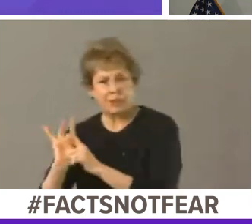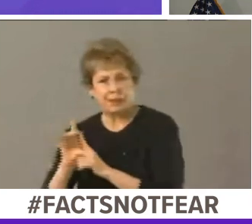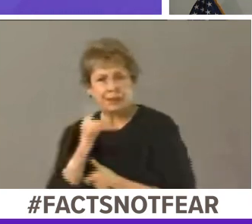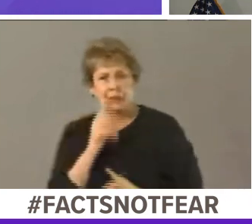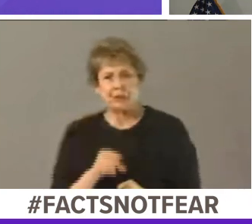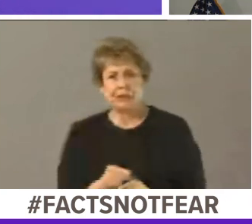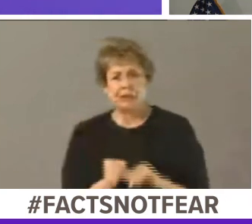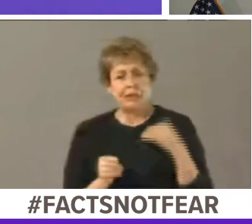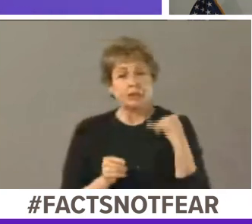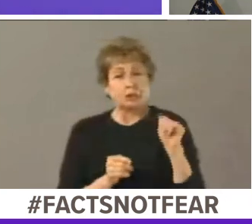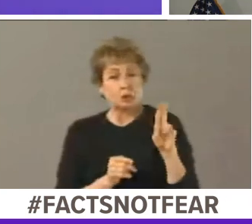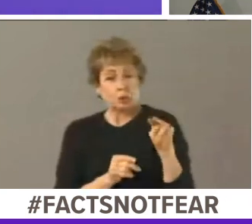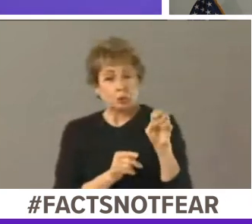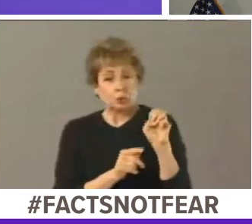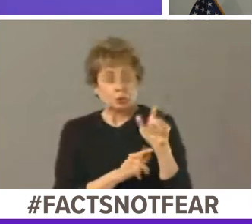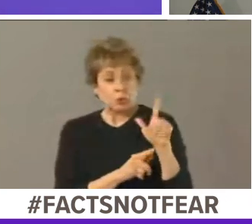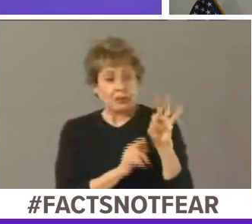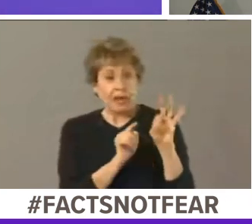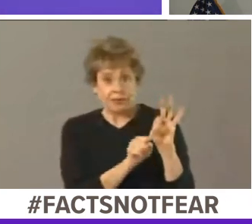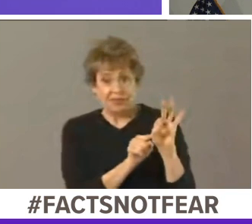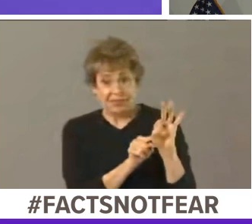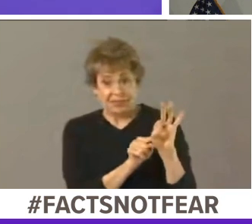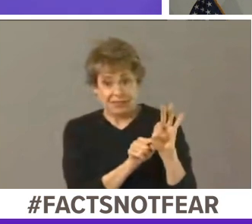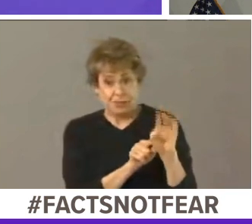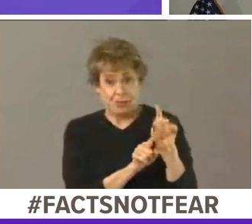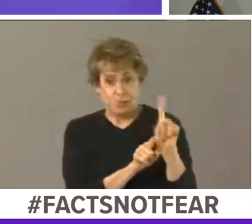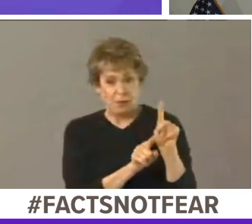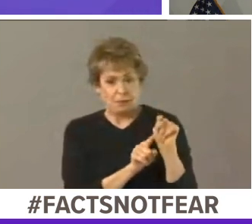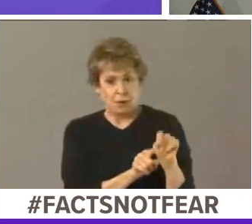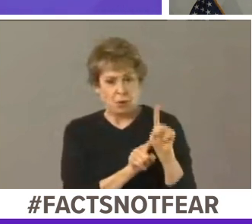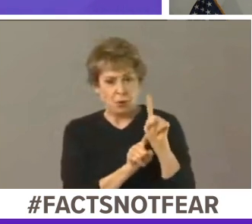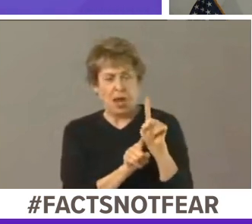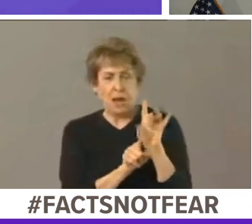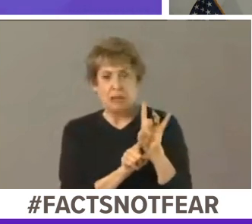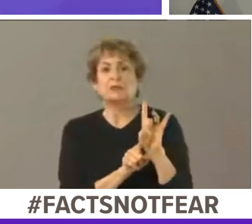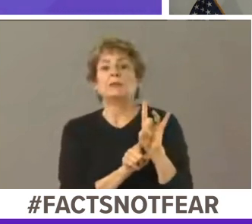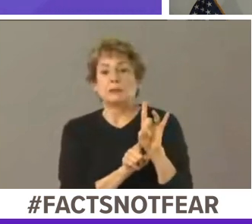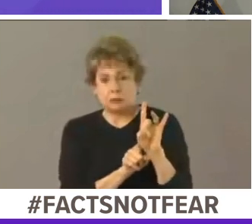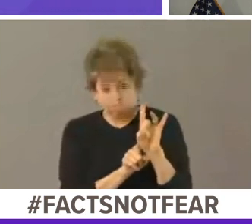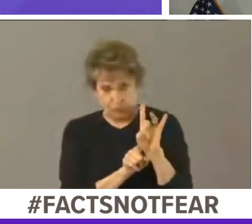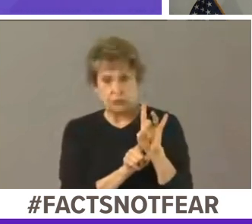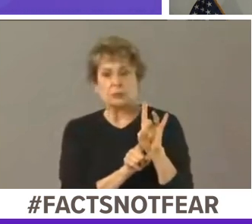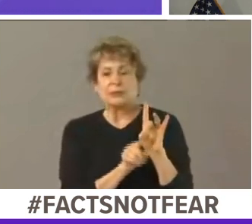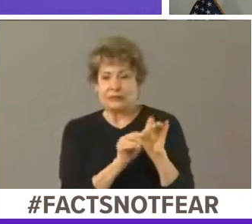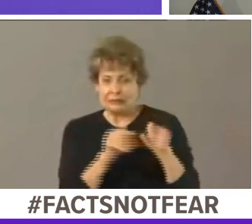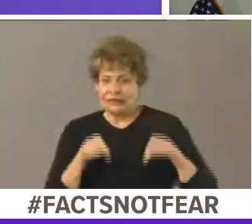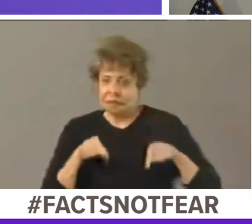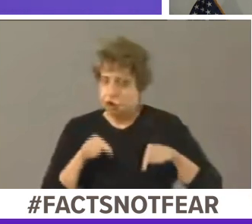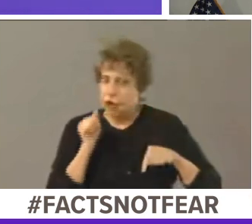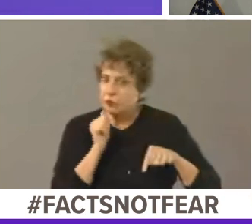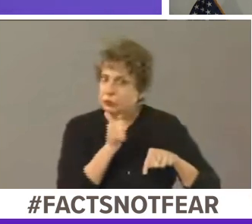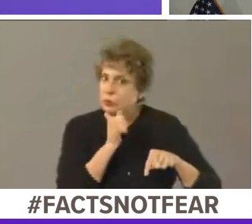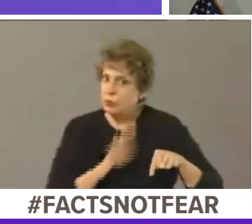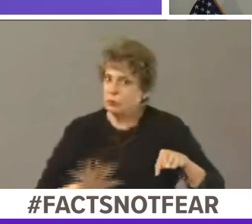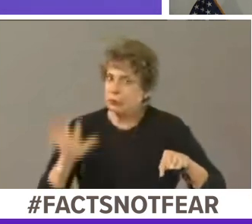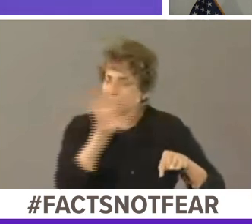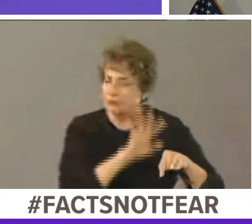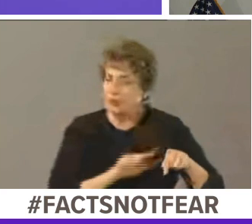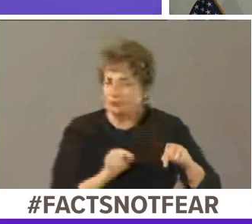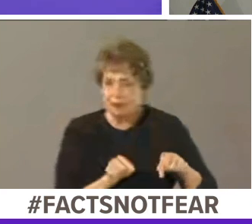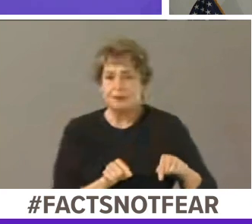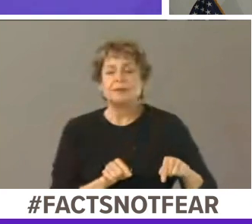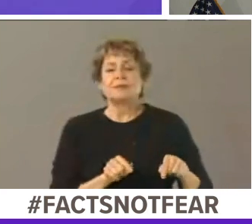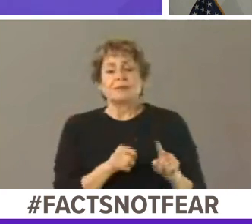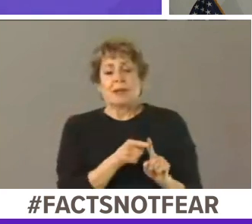1.18 in the state of Arizona. And if you go to the far left of the graph, you can